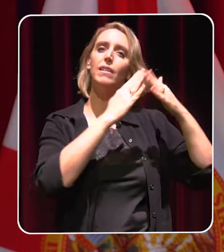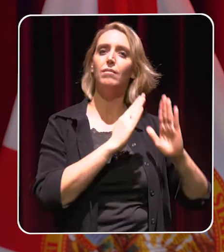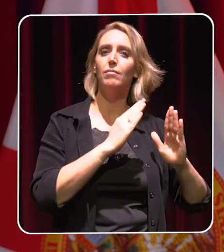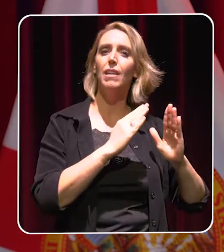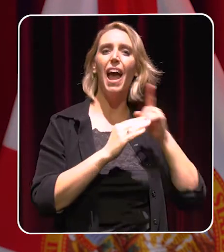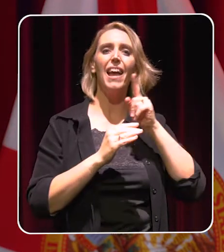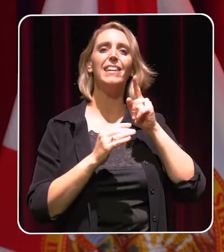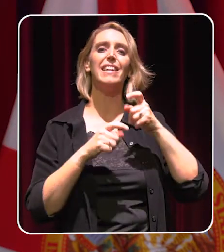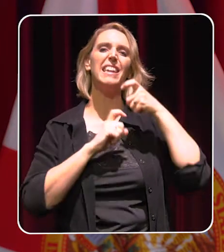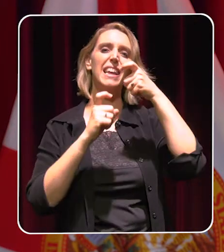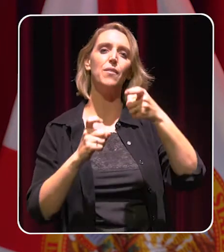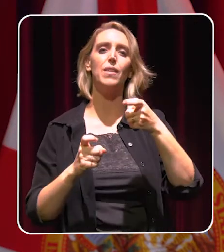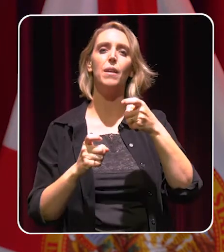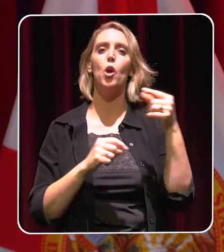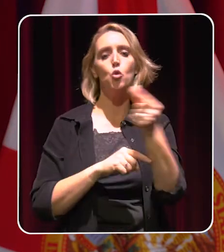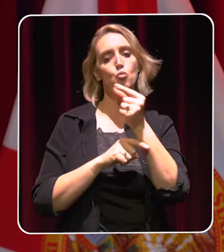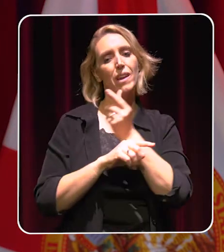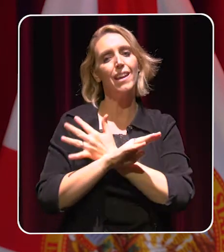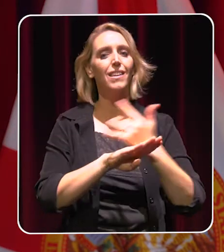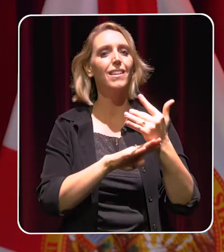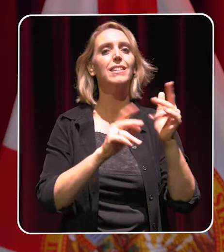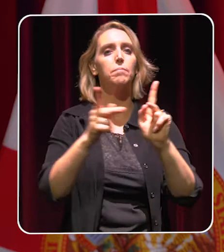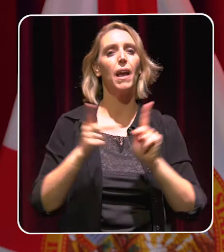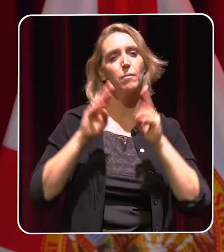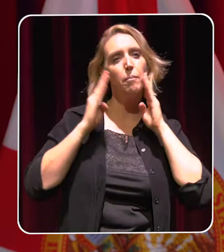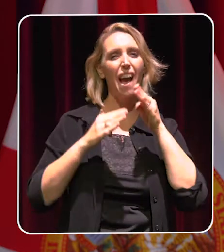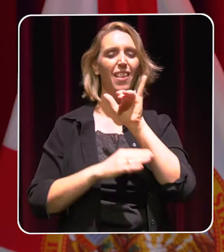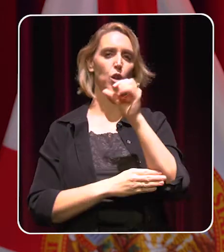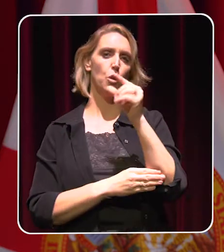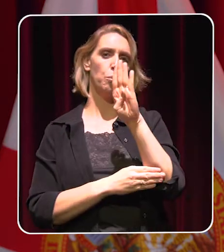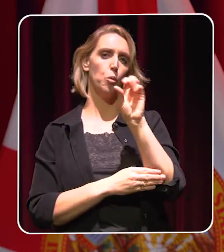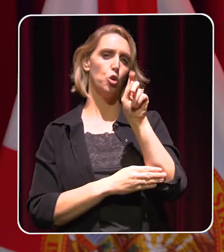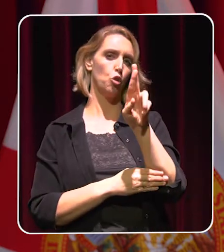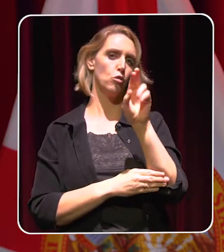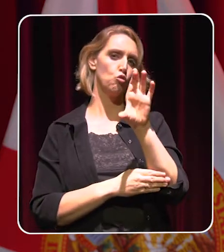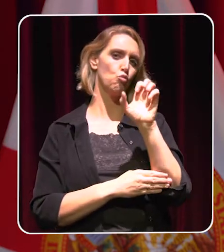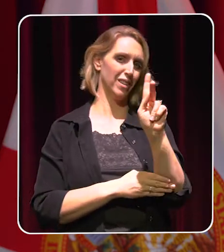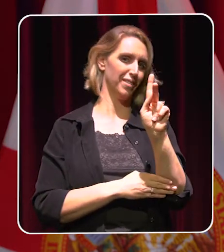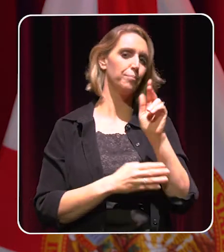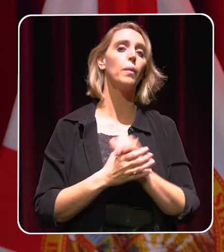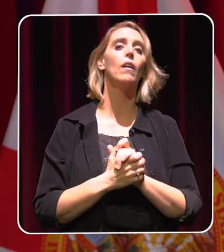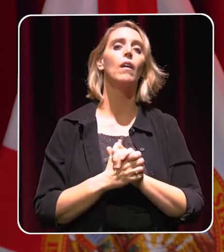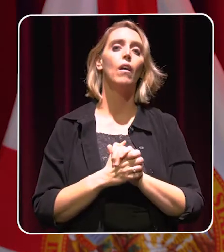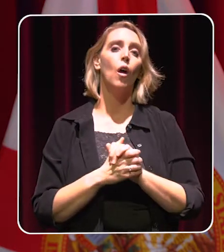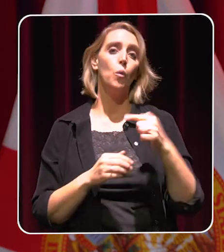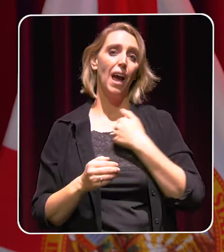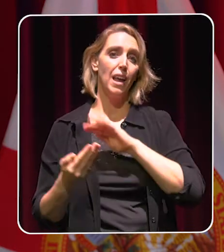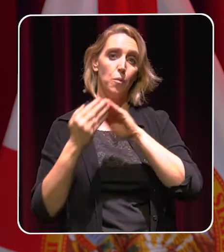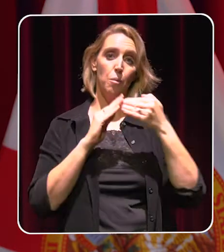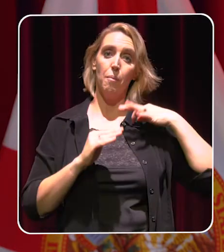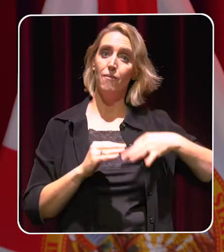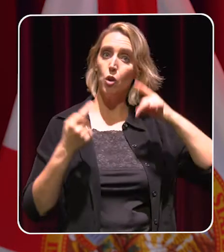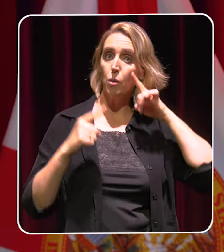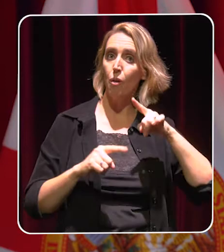and provide much needed green space, capitalizing on the presence of Booker Creek. A community benefit agreement addressing